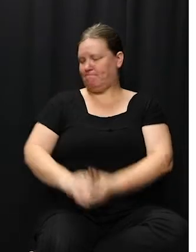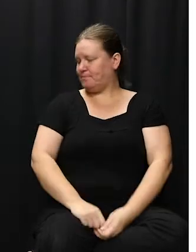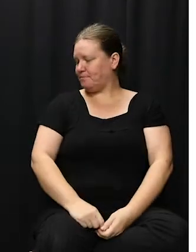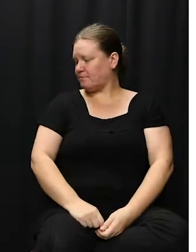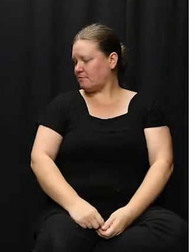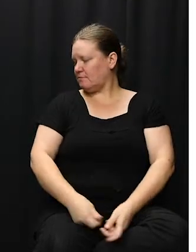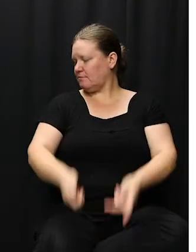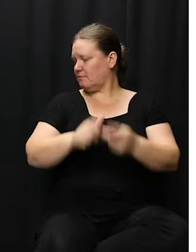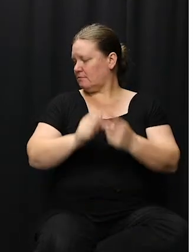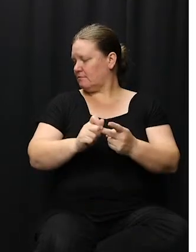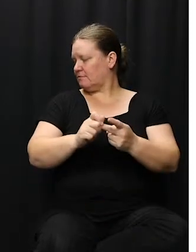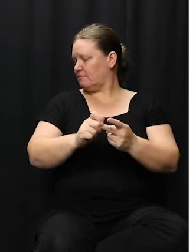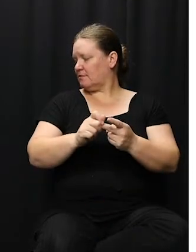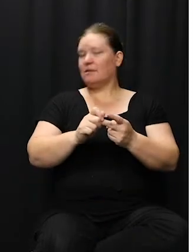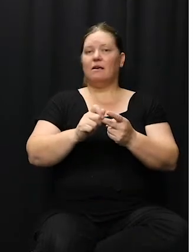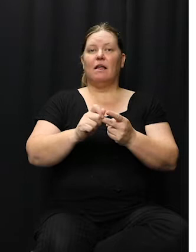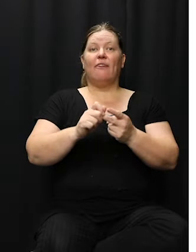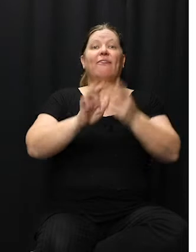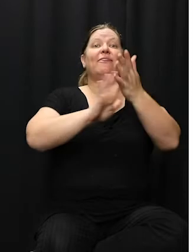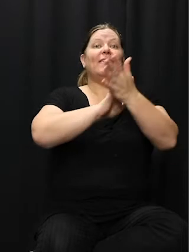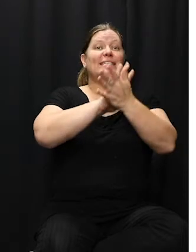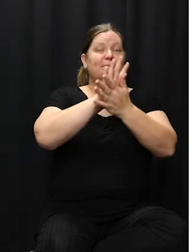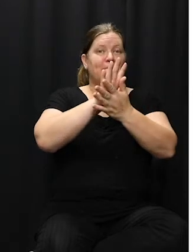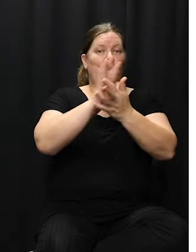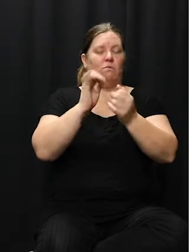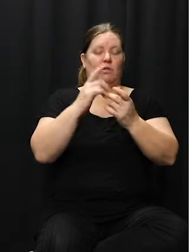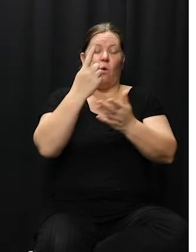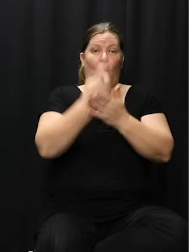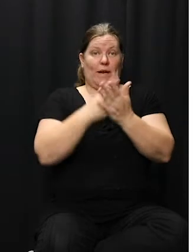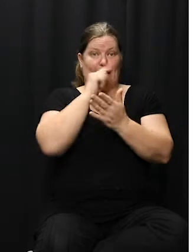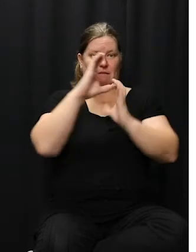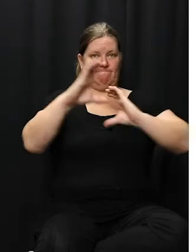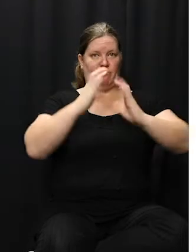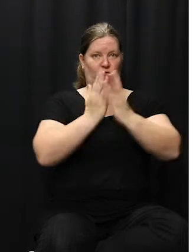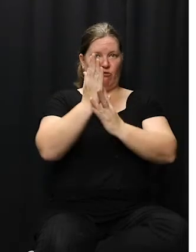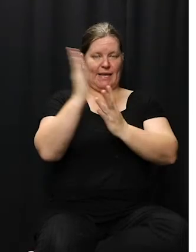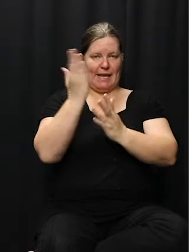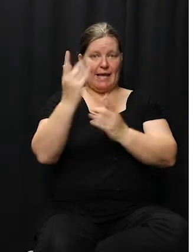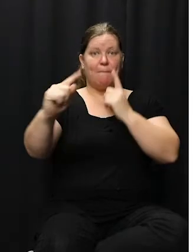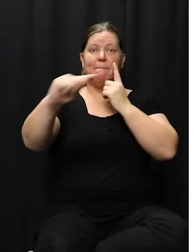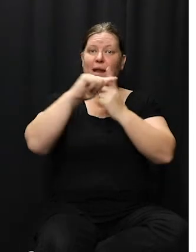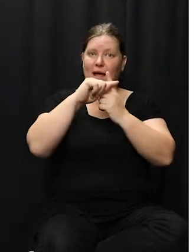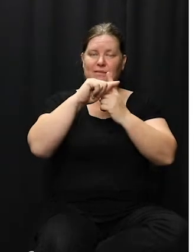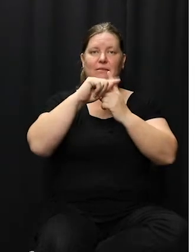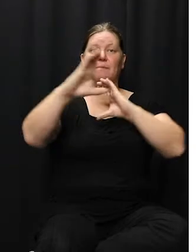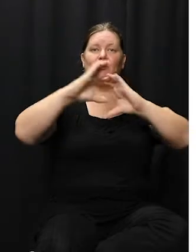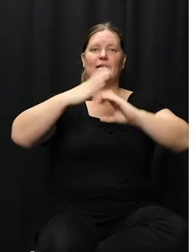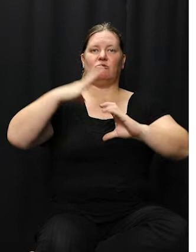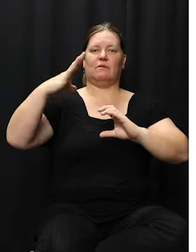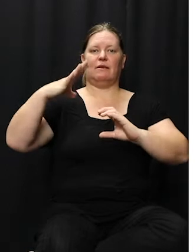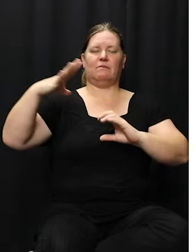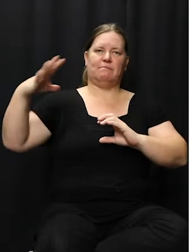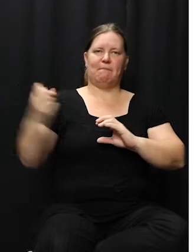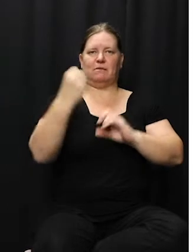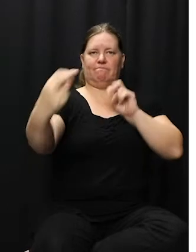That means also you can only communicate through the air, plus communication has to be with eye contact. You'd never